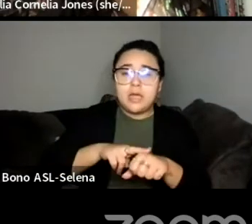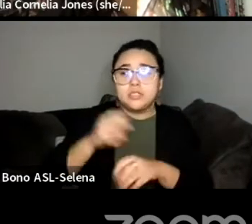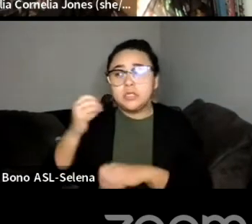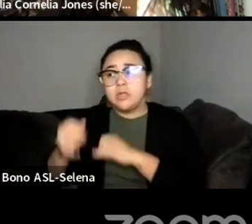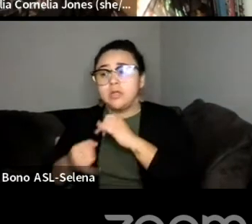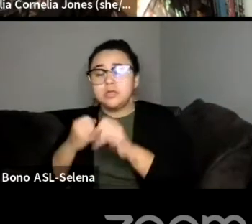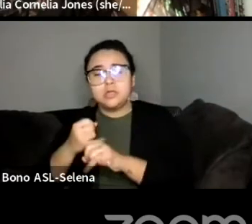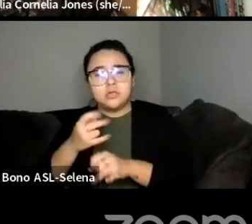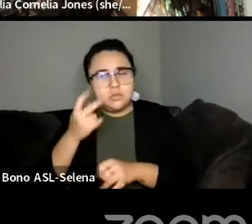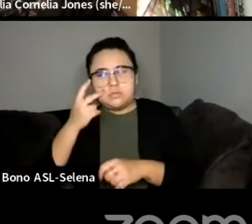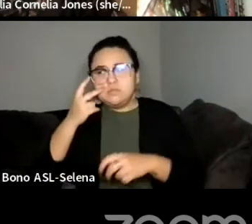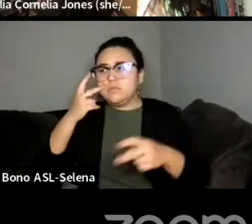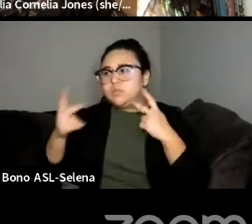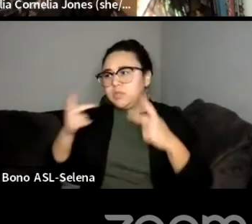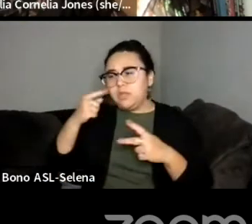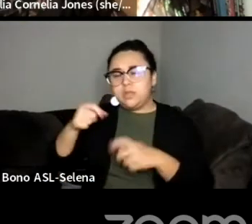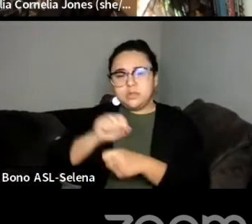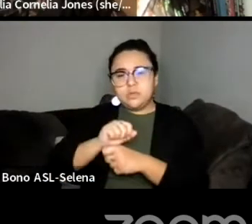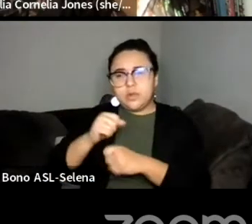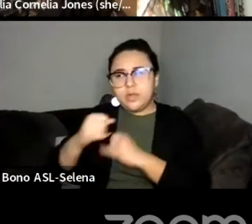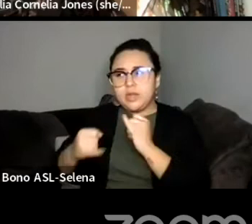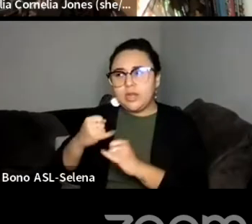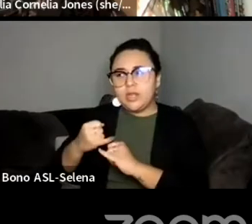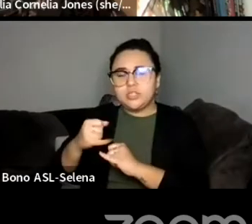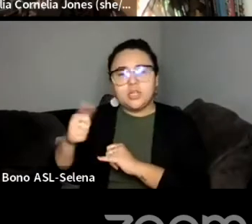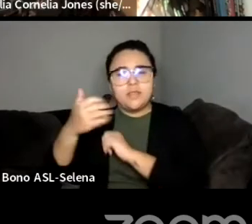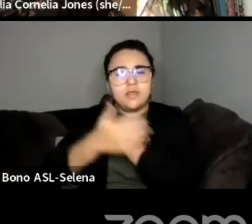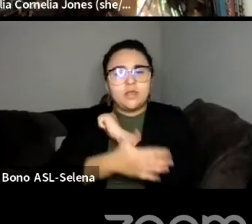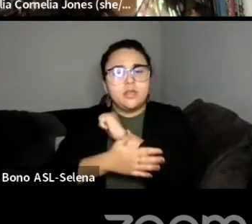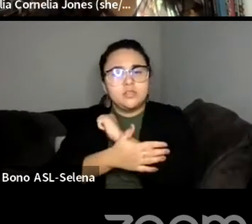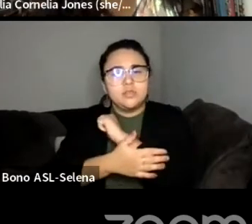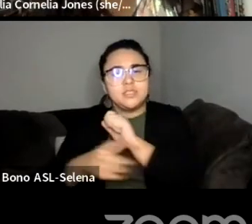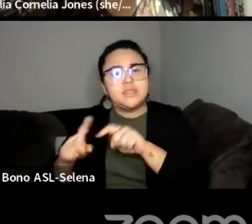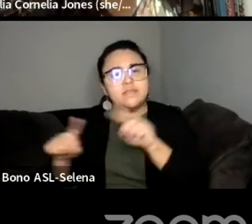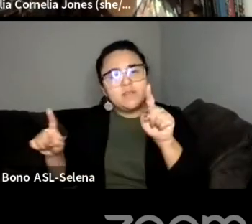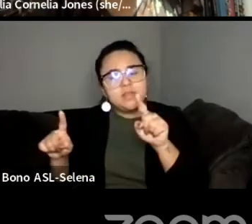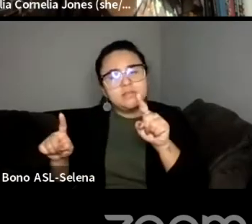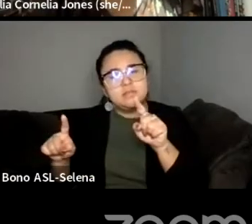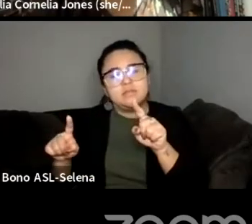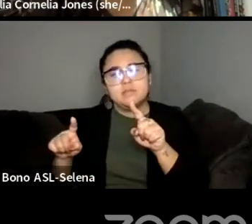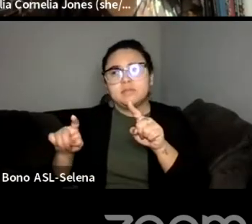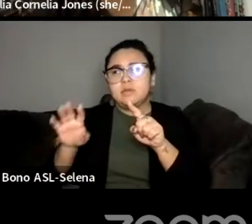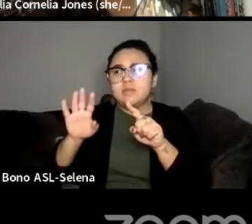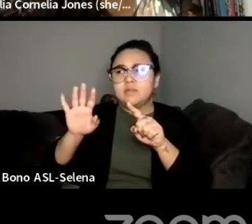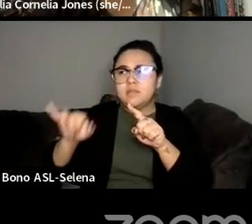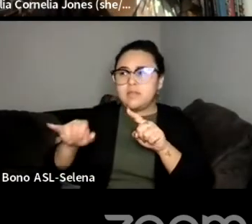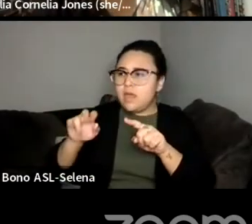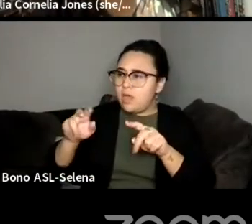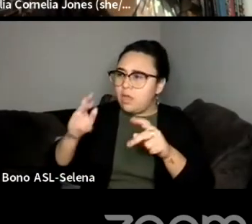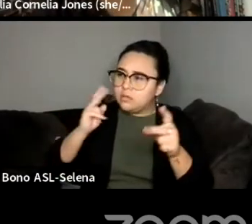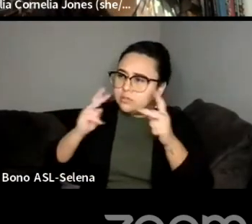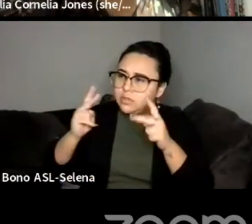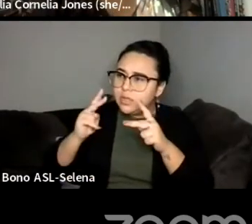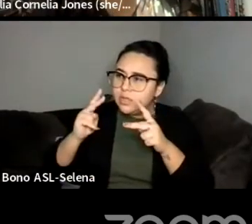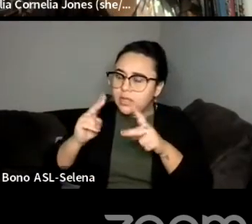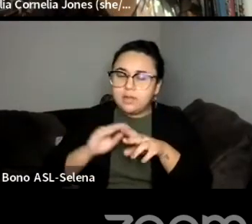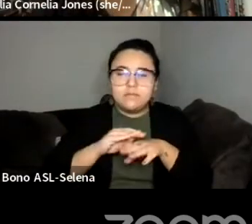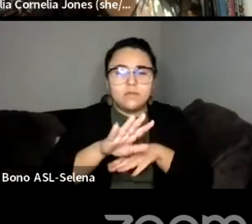done internationally on maybe a little bit of a different level, and I would love to hear about how some of those influences have shown up in your